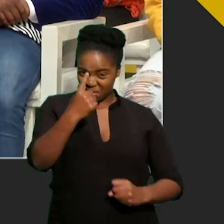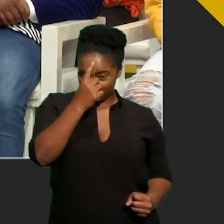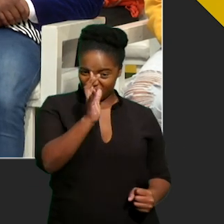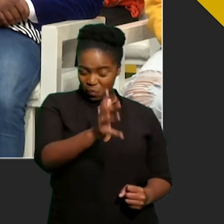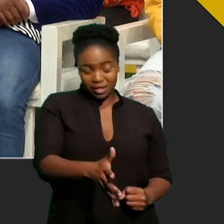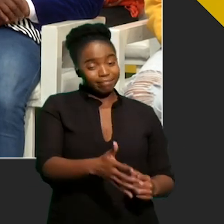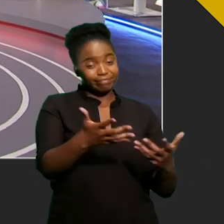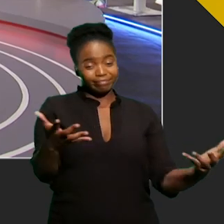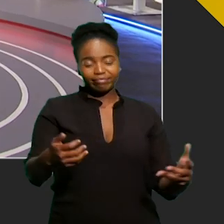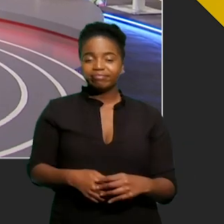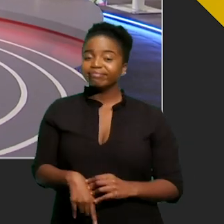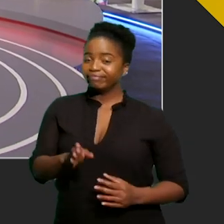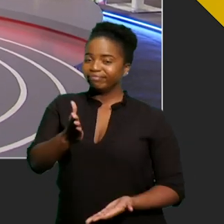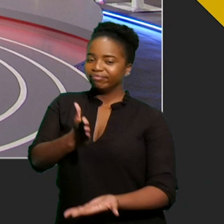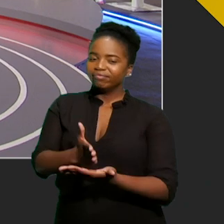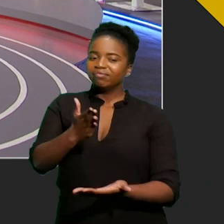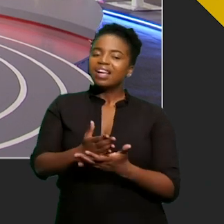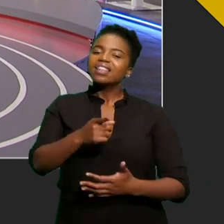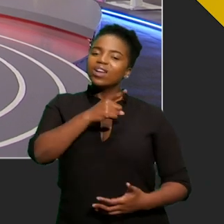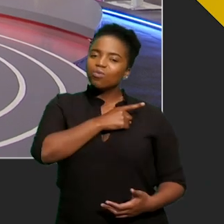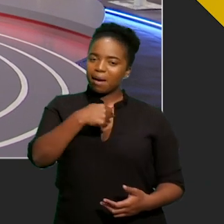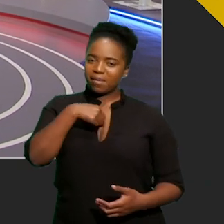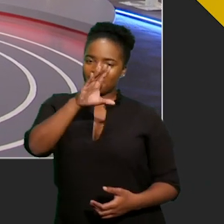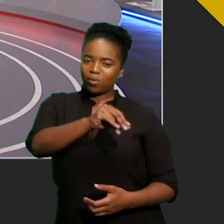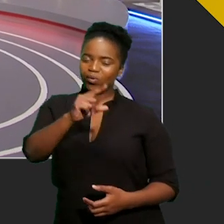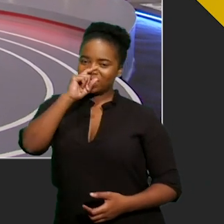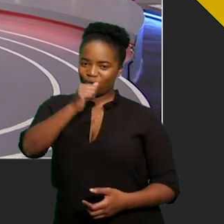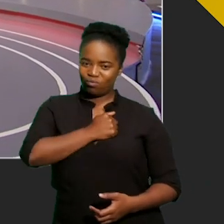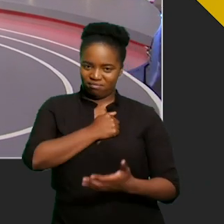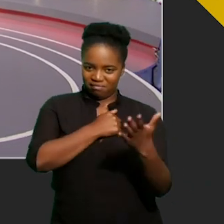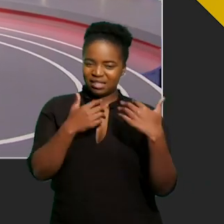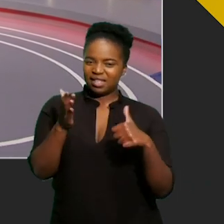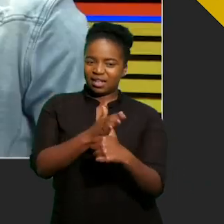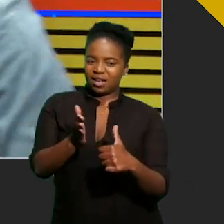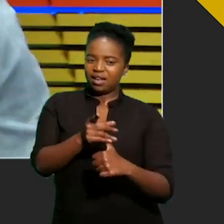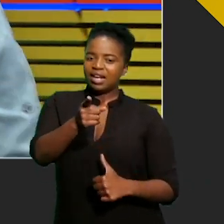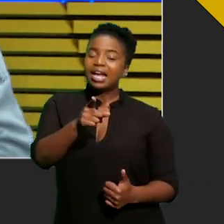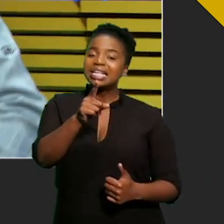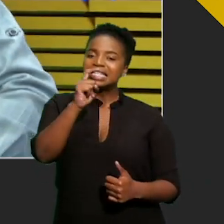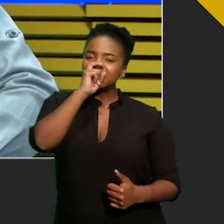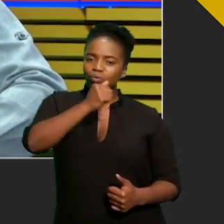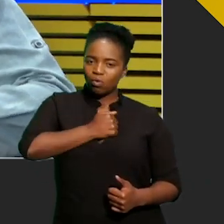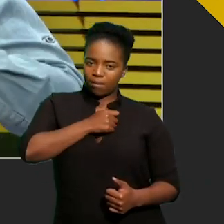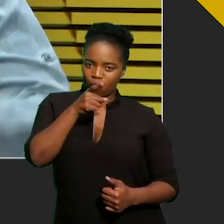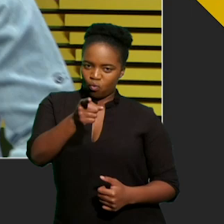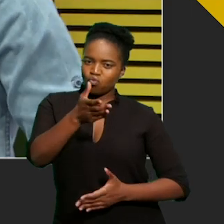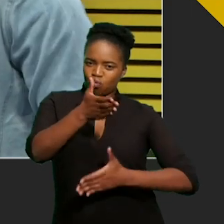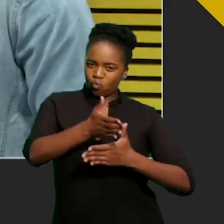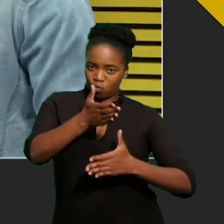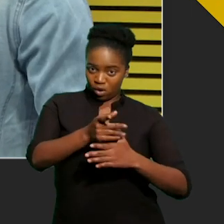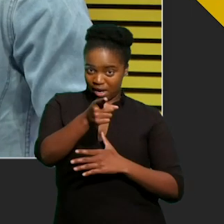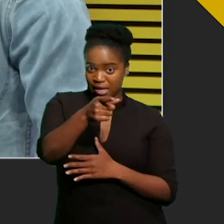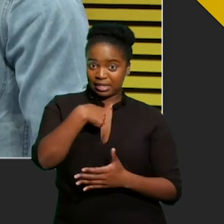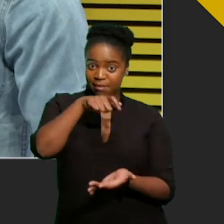happened? Buzayi ingenzothi ngifuna ukubuze usisi wami ngapha sesiqale ngapha sisi wami njengomuntu osebenza ngokuba ney'ntatheli